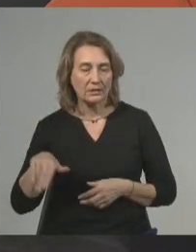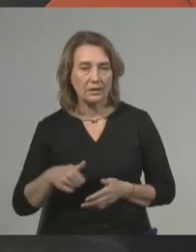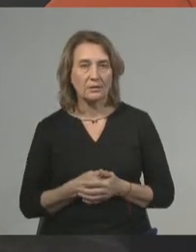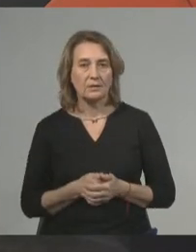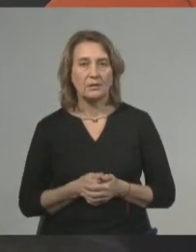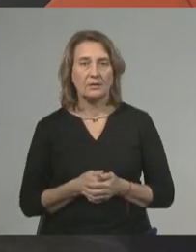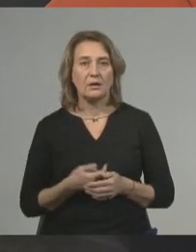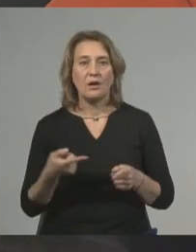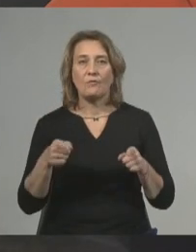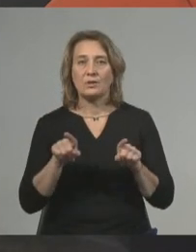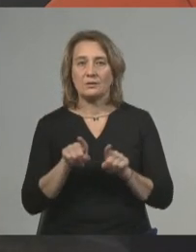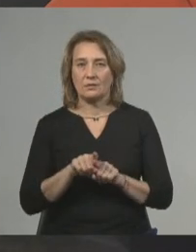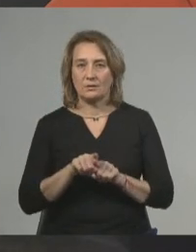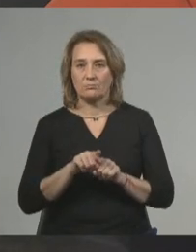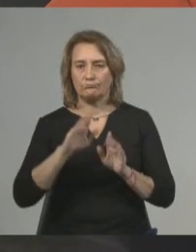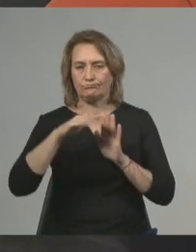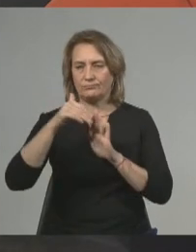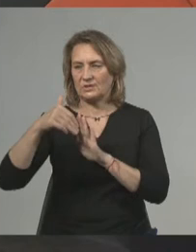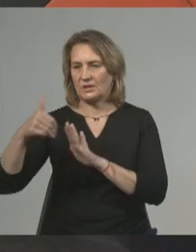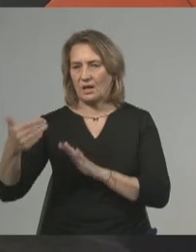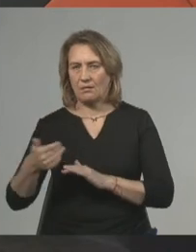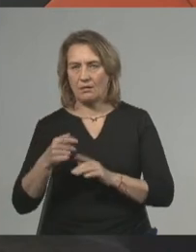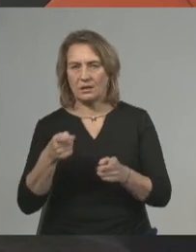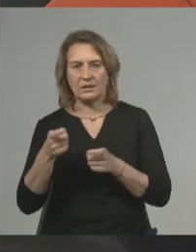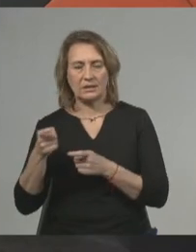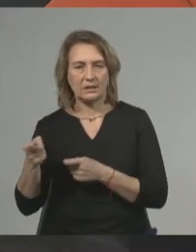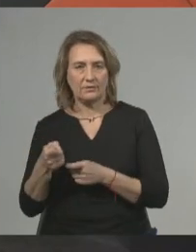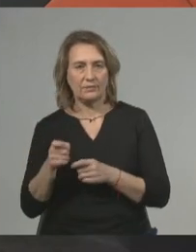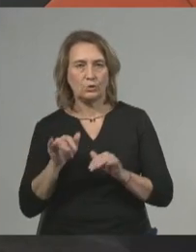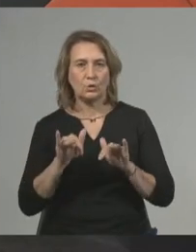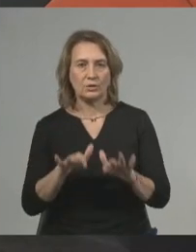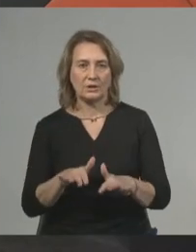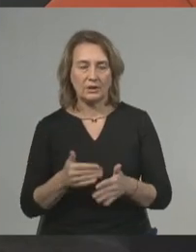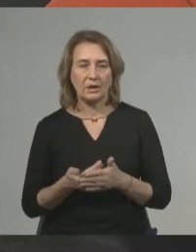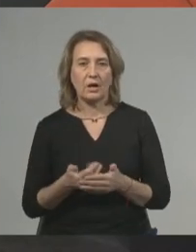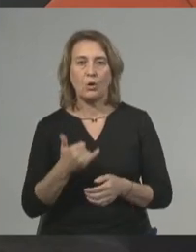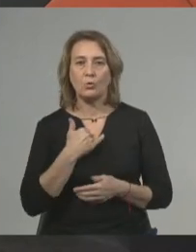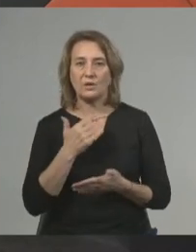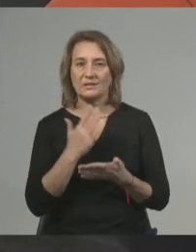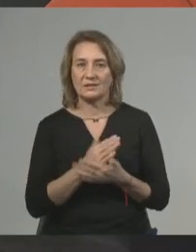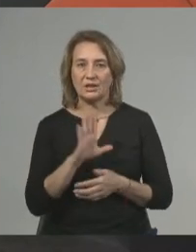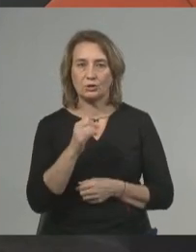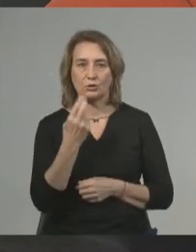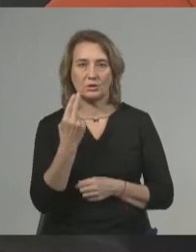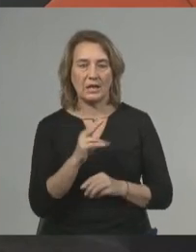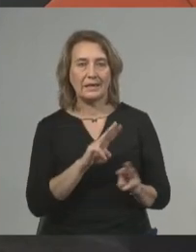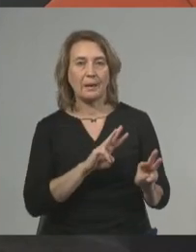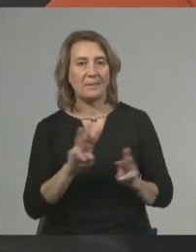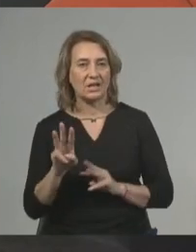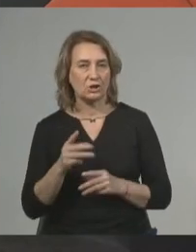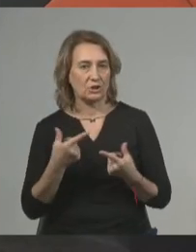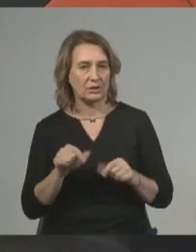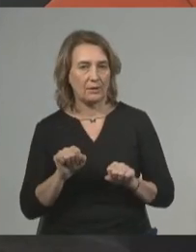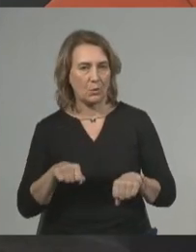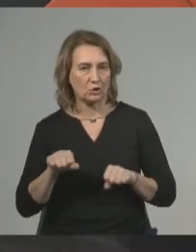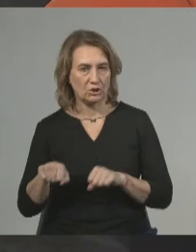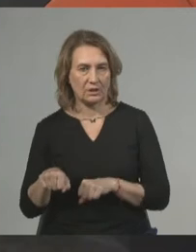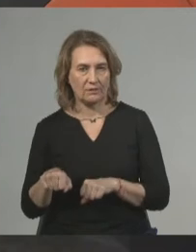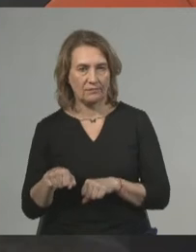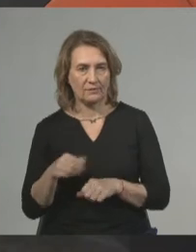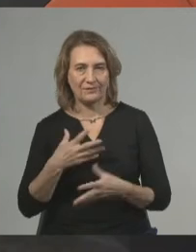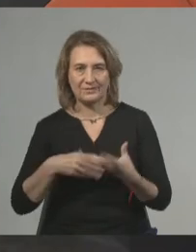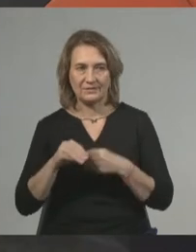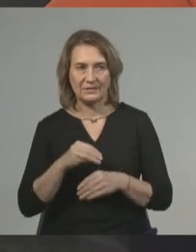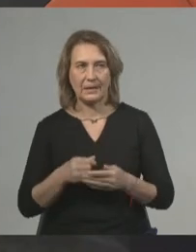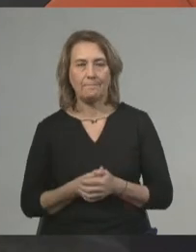right but we have social media where basically everything is possible yeah i think i i feel